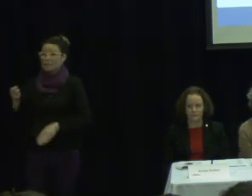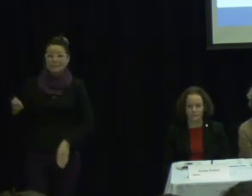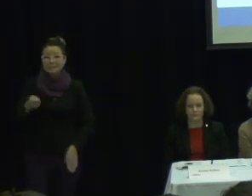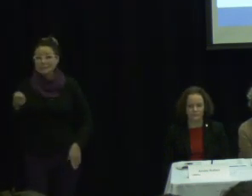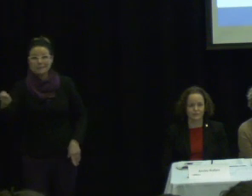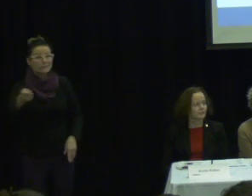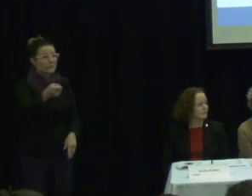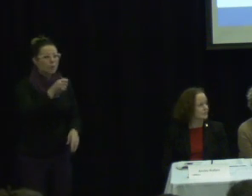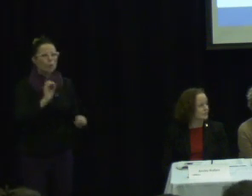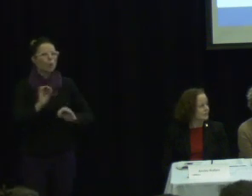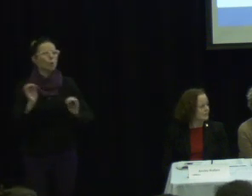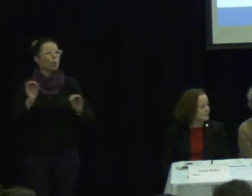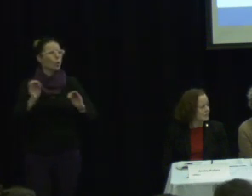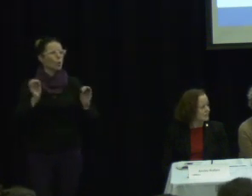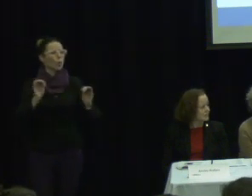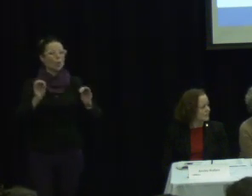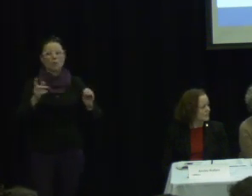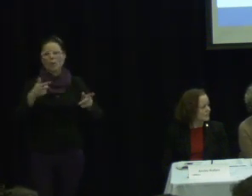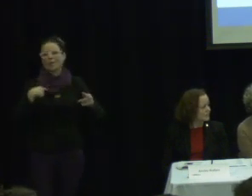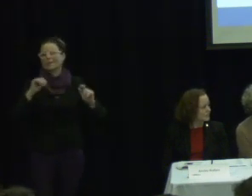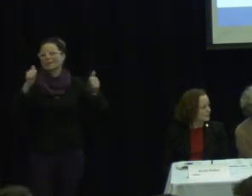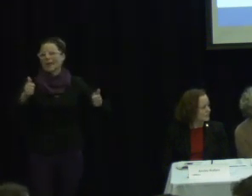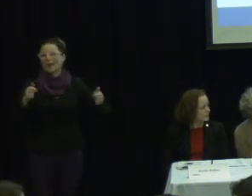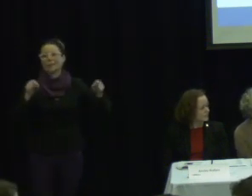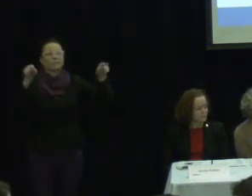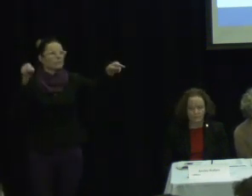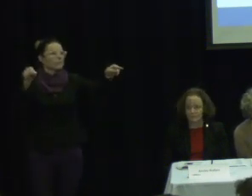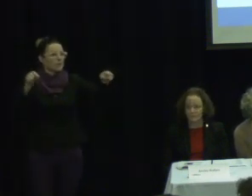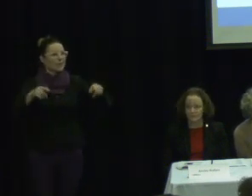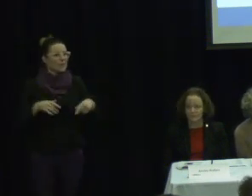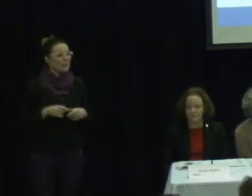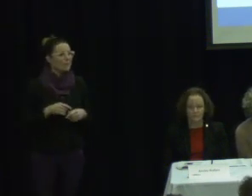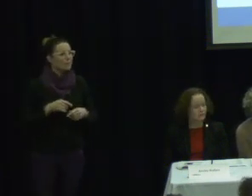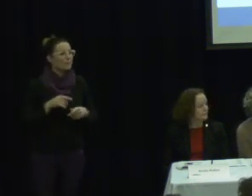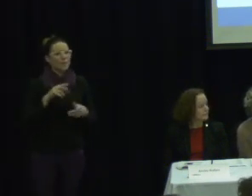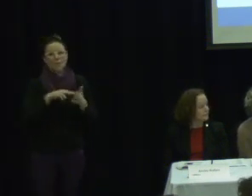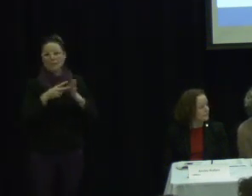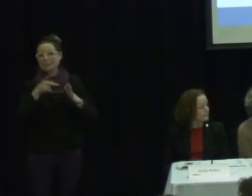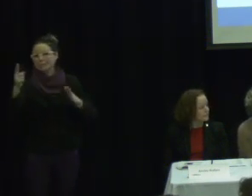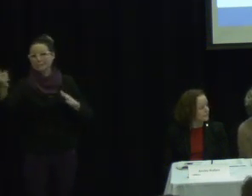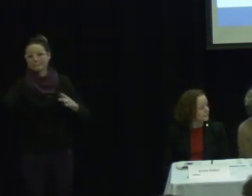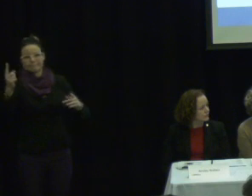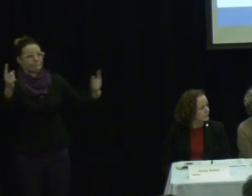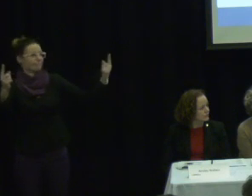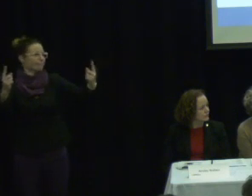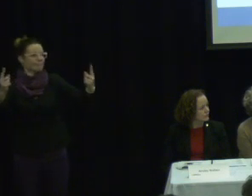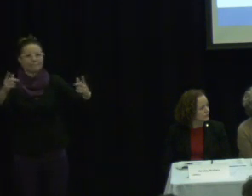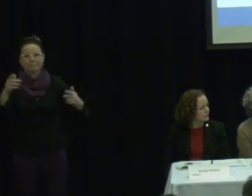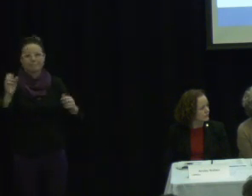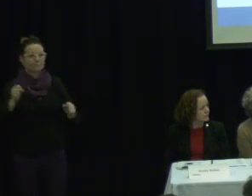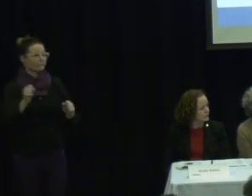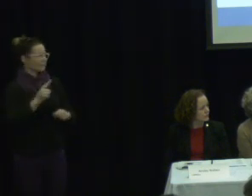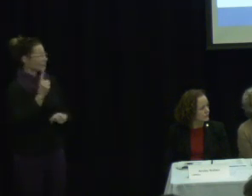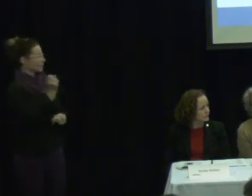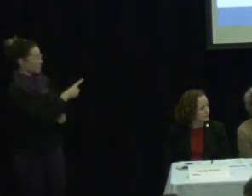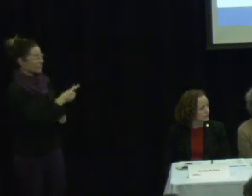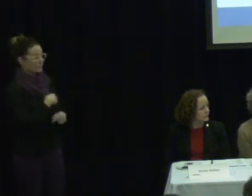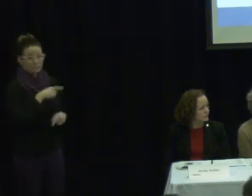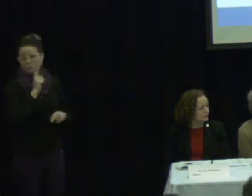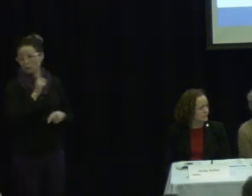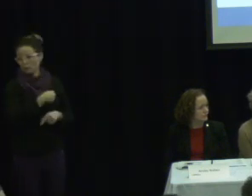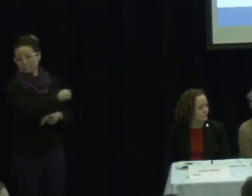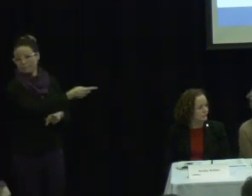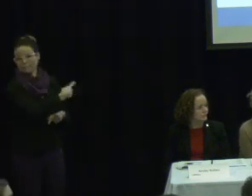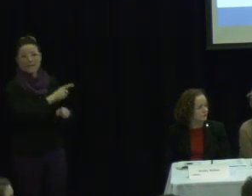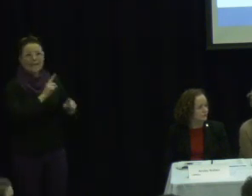and ask. And I think what I'll do in most cases, the folks behind me will probably have more detailed or drill down answers. But if I can